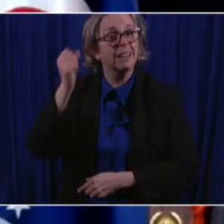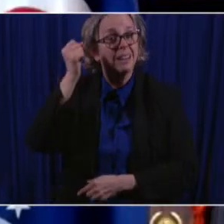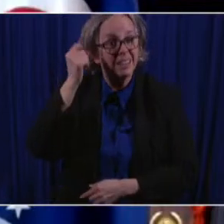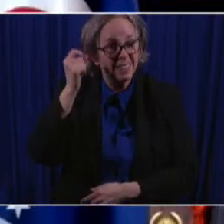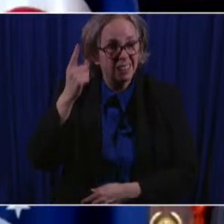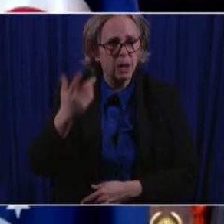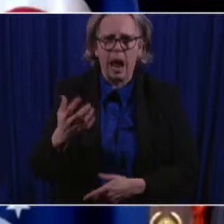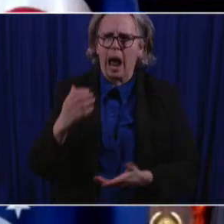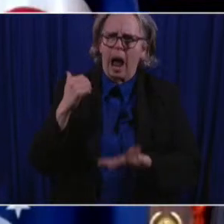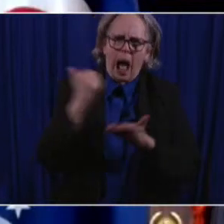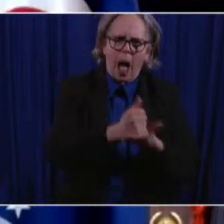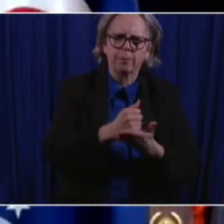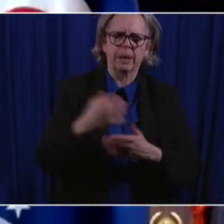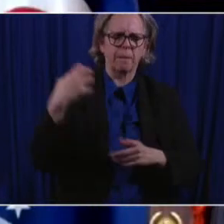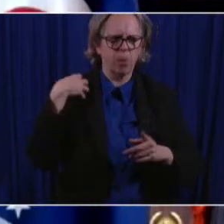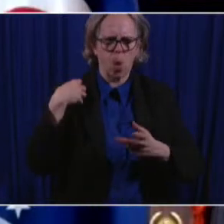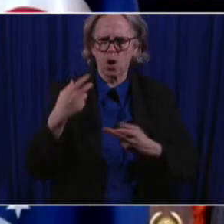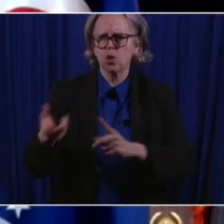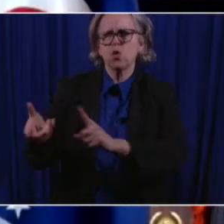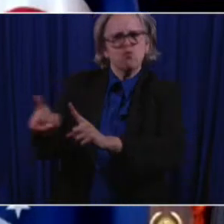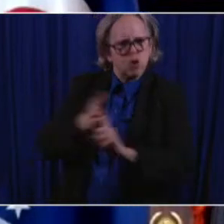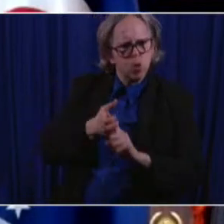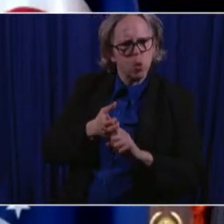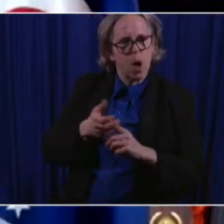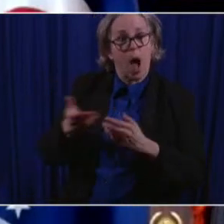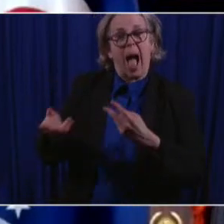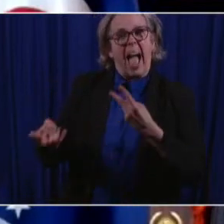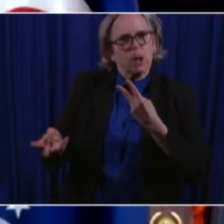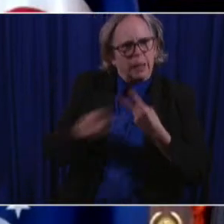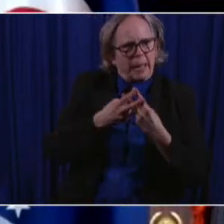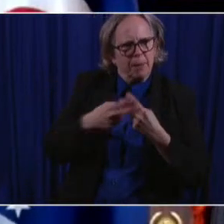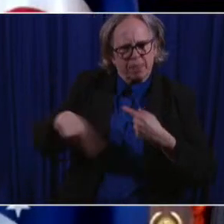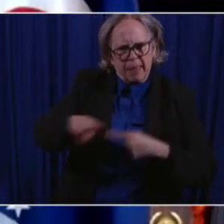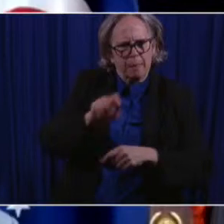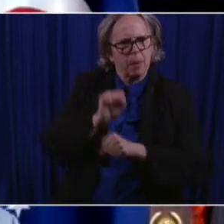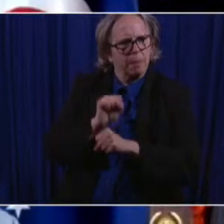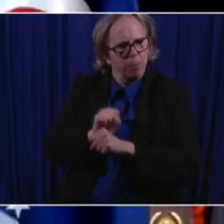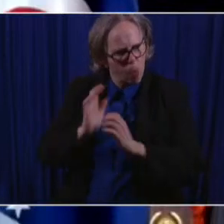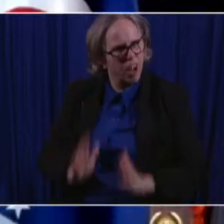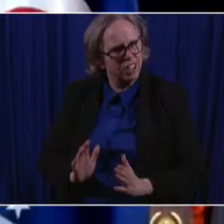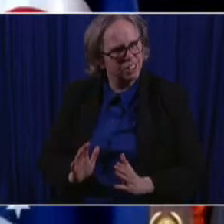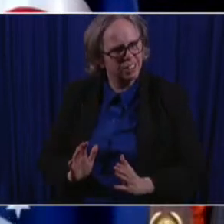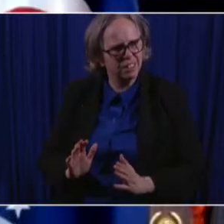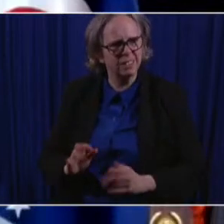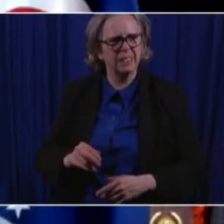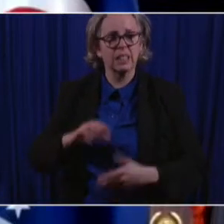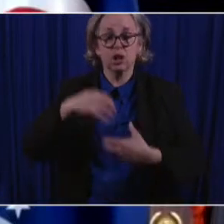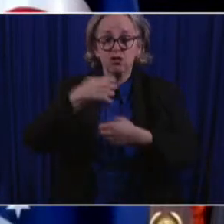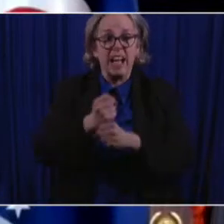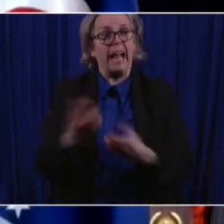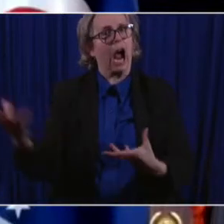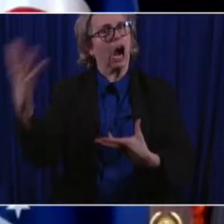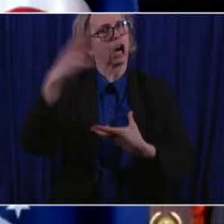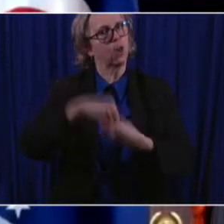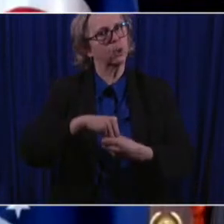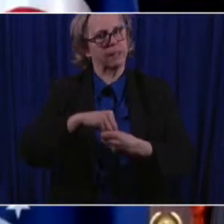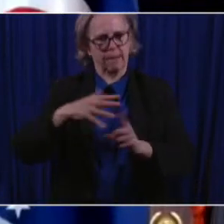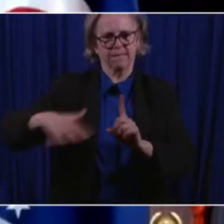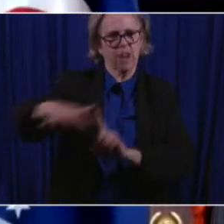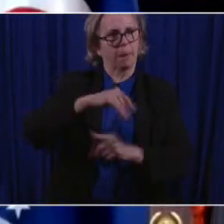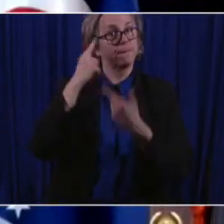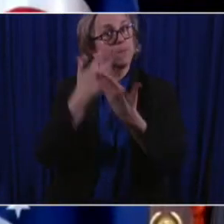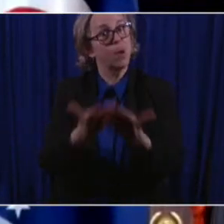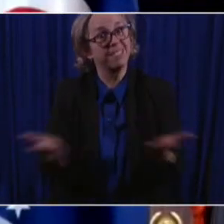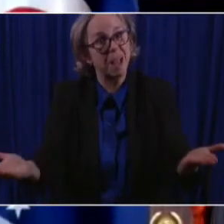employees with disabilities and to create an inclusive workplace for them. This is a great tool. I know